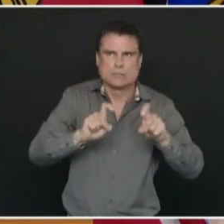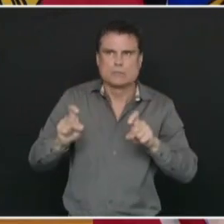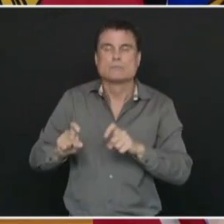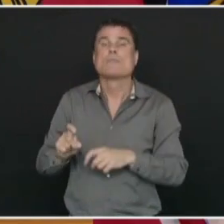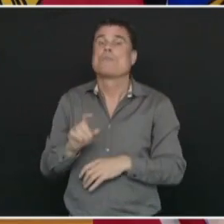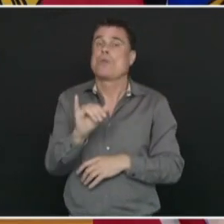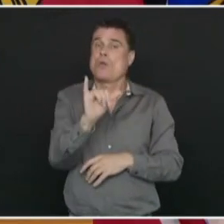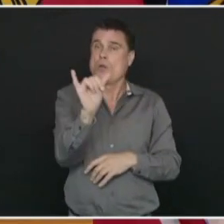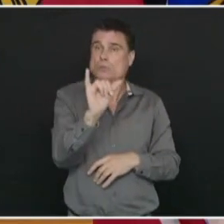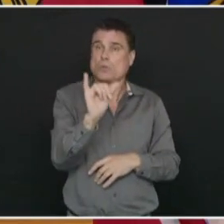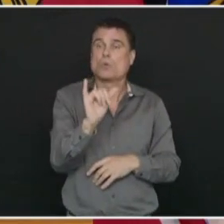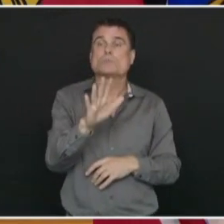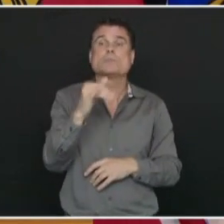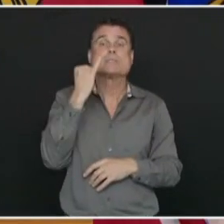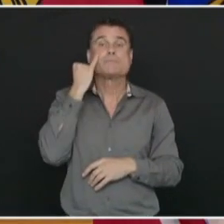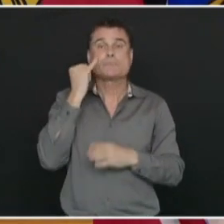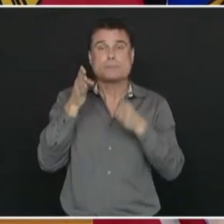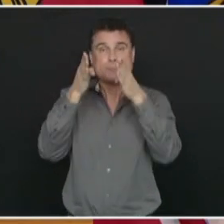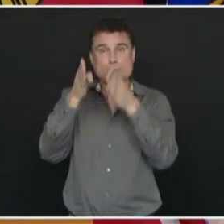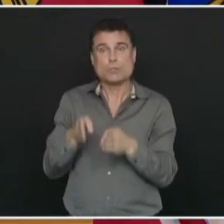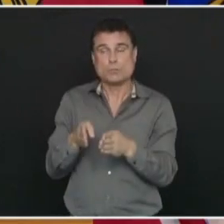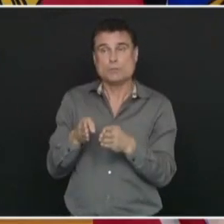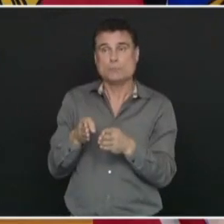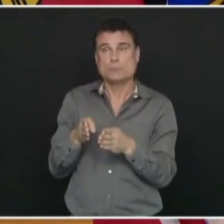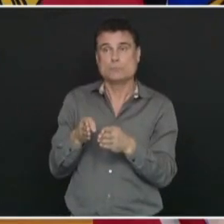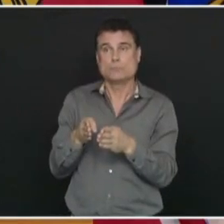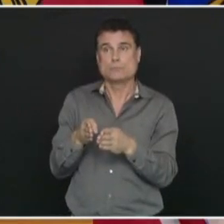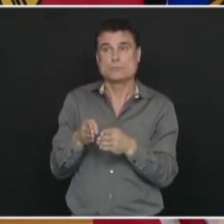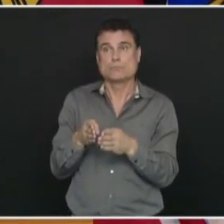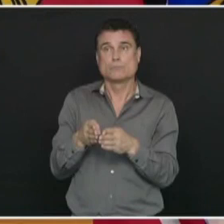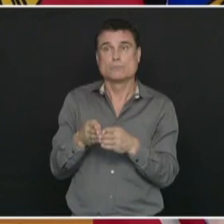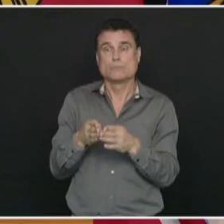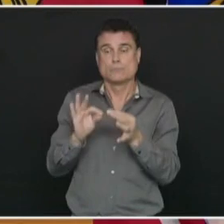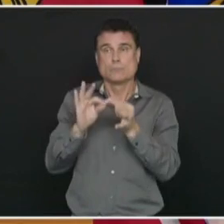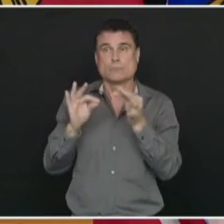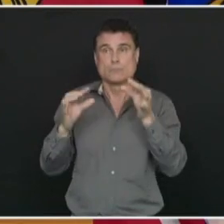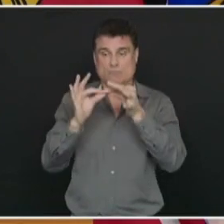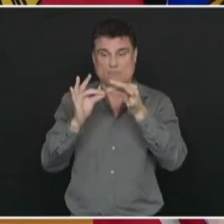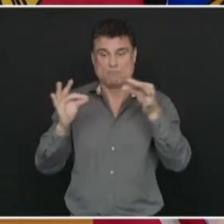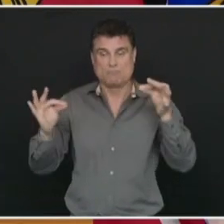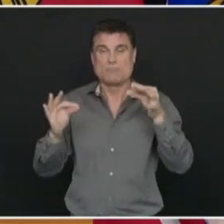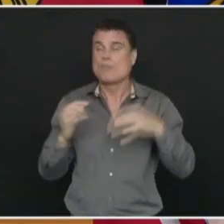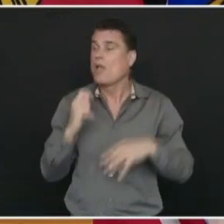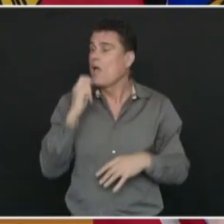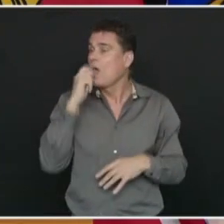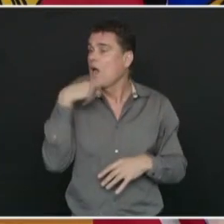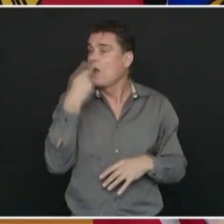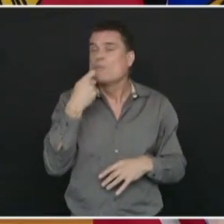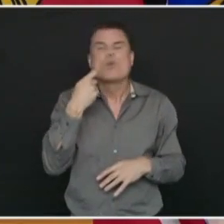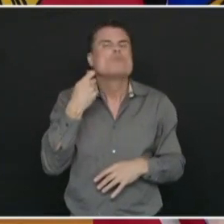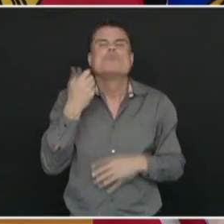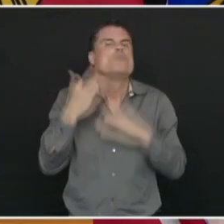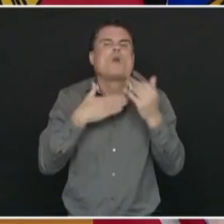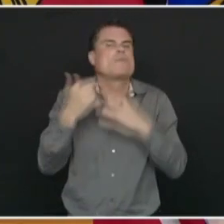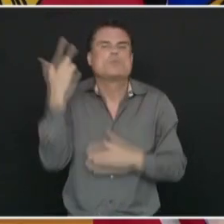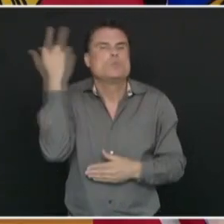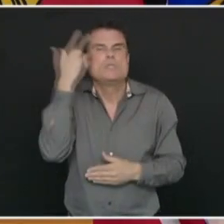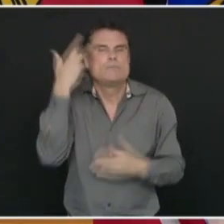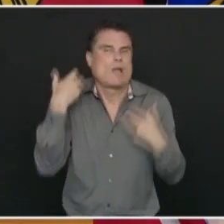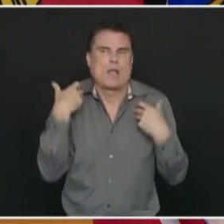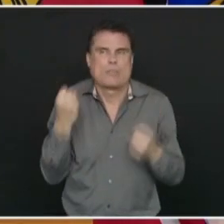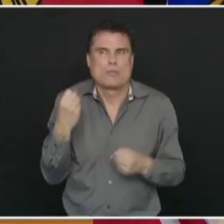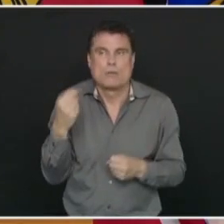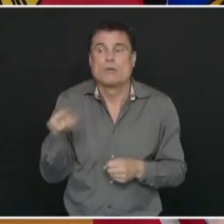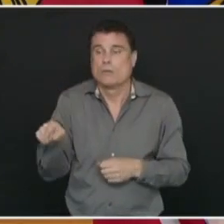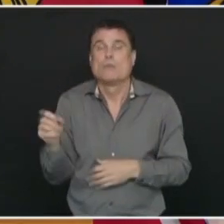very actively in those settings and in our outbreak settings as well. But we've seen a decrease in healthcare workers, for example, who are becoming ill.